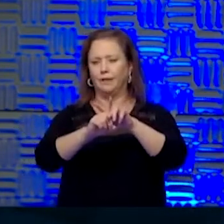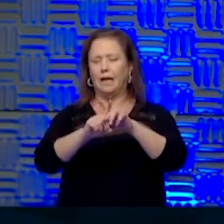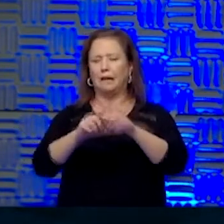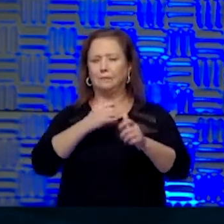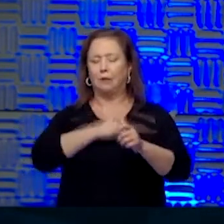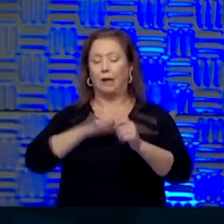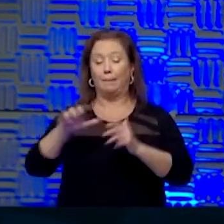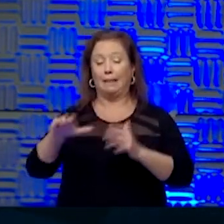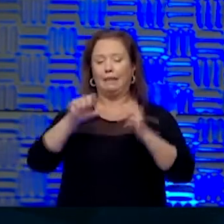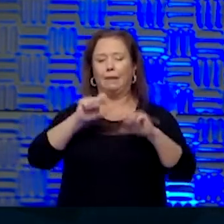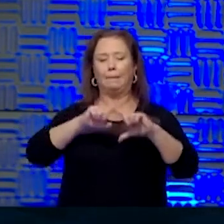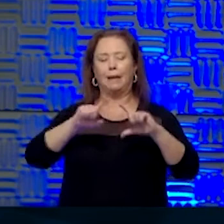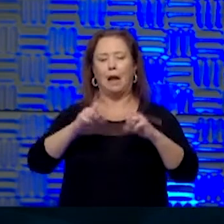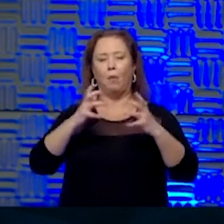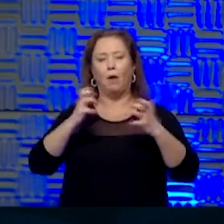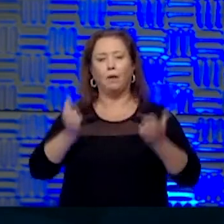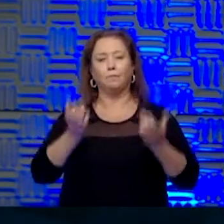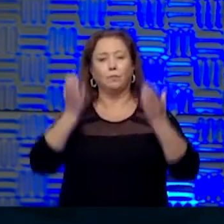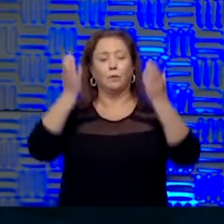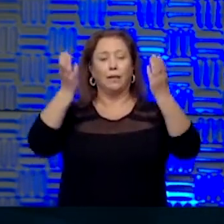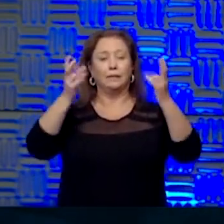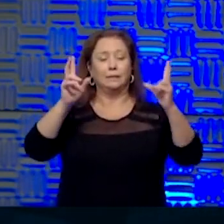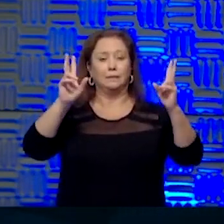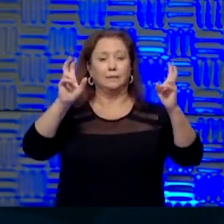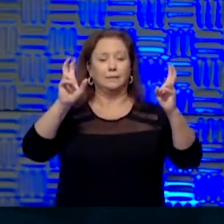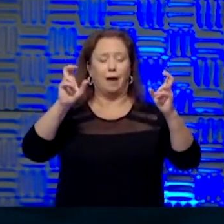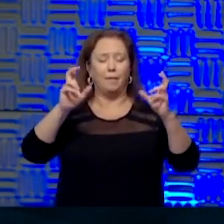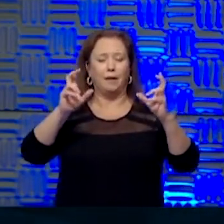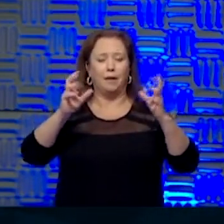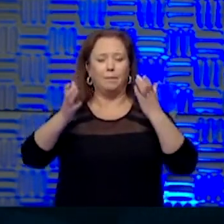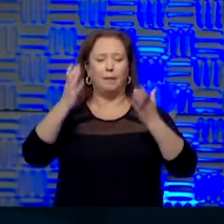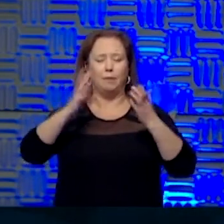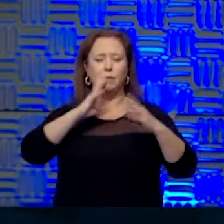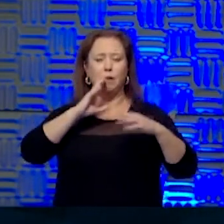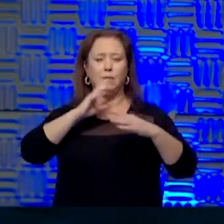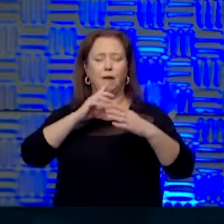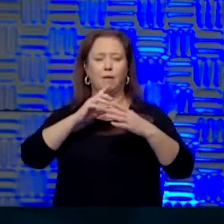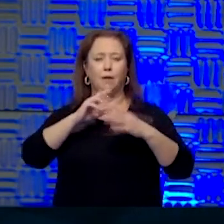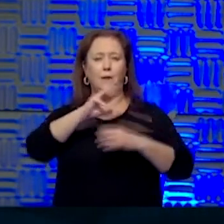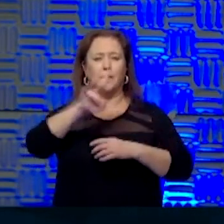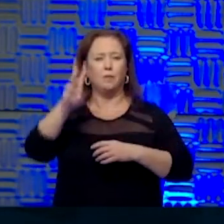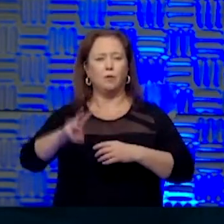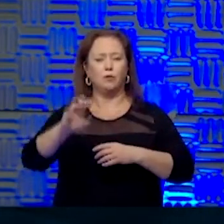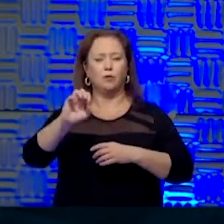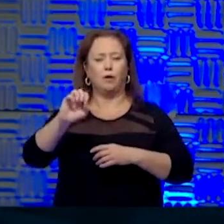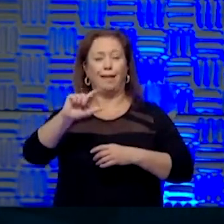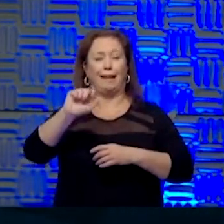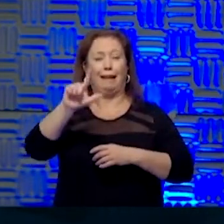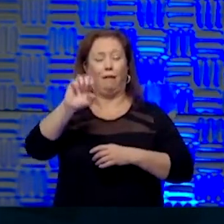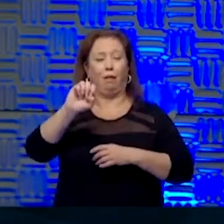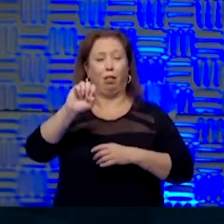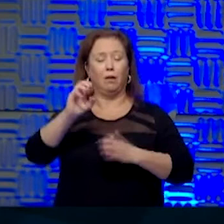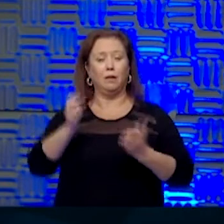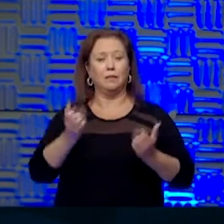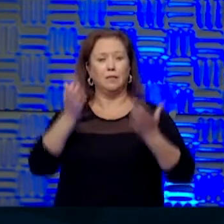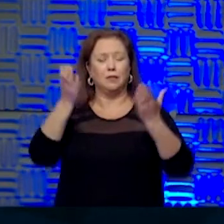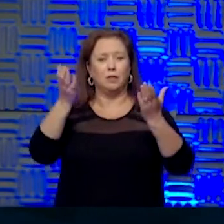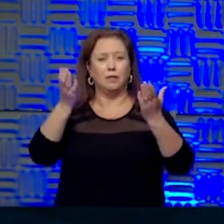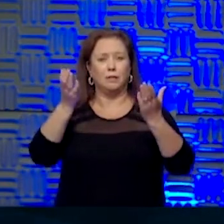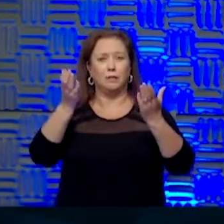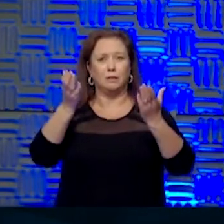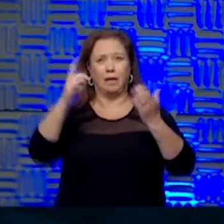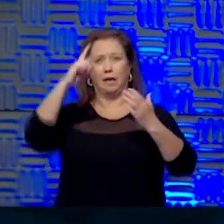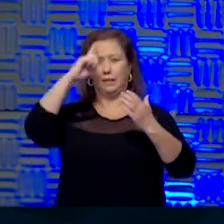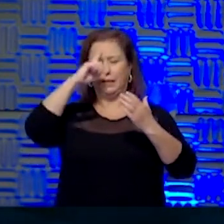would raise the topic, and maybe it's a conversation for a different program, but at least the Wichita Eagle, which I would suggest which I